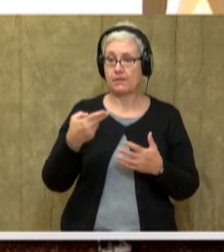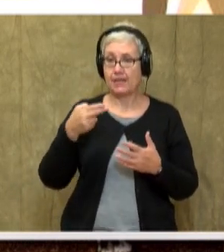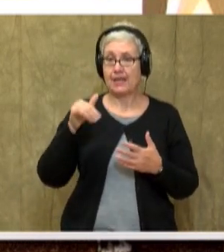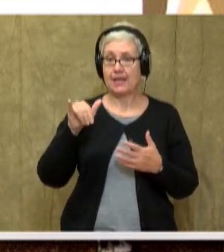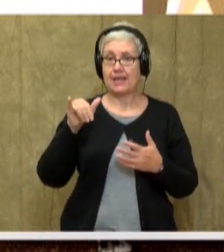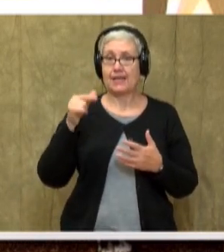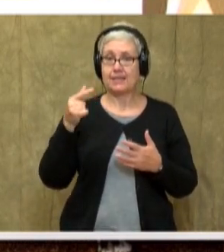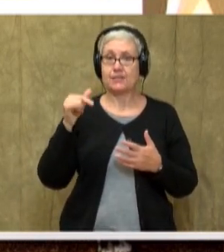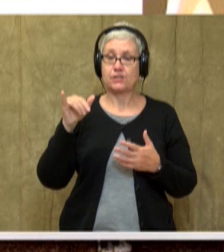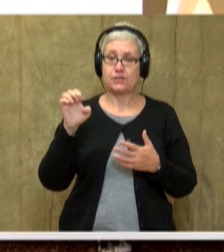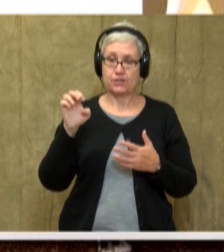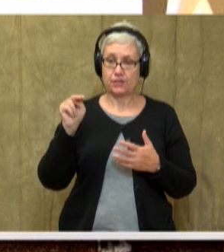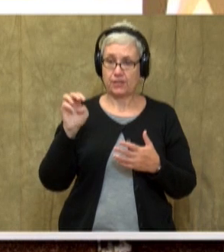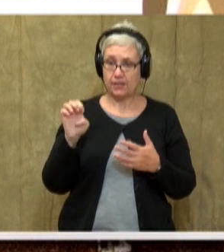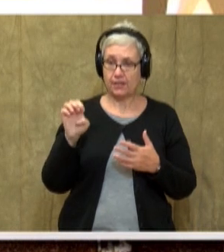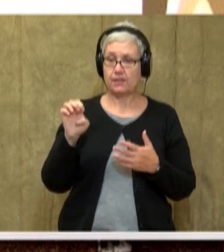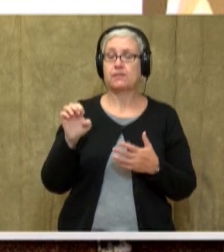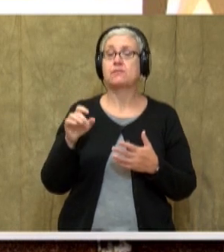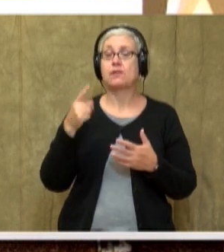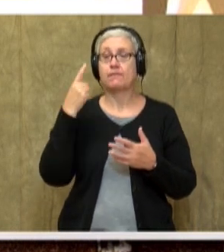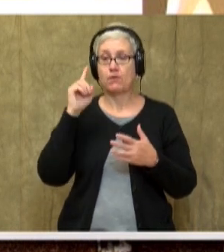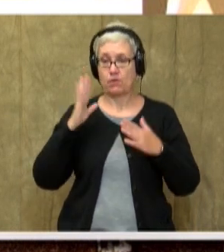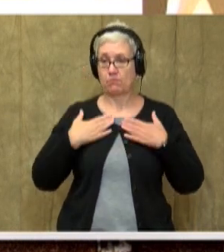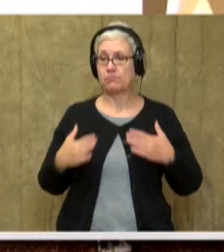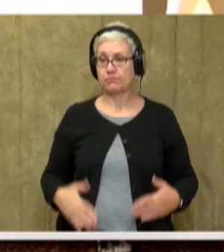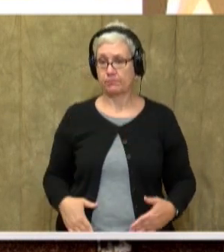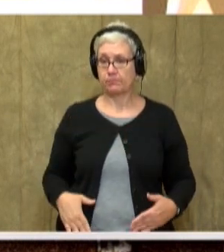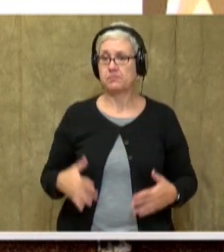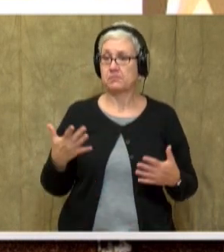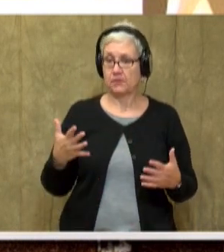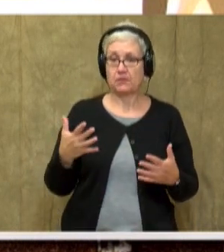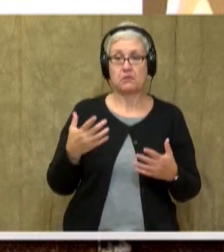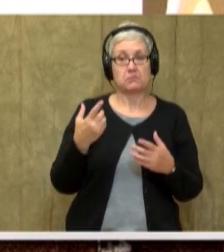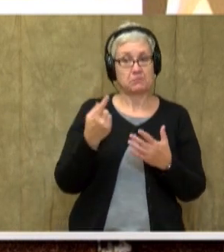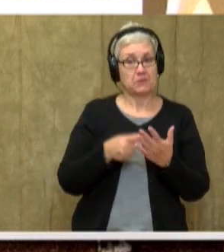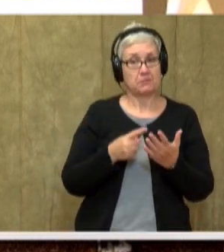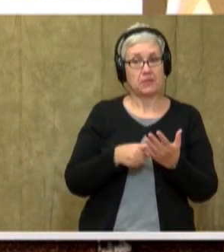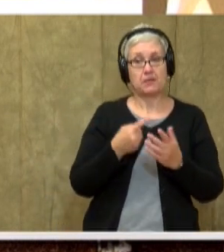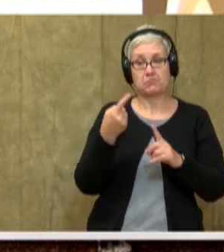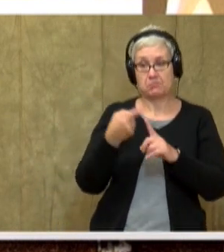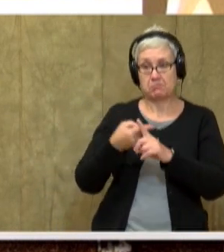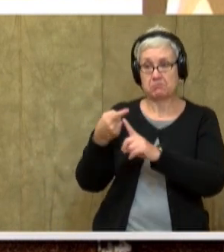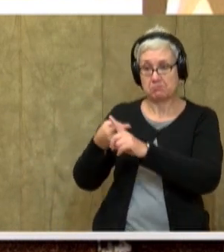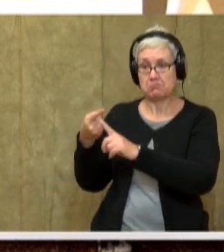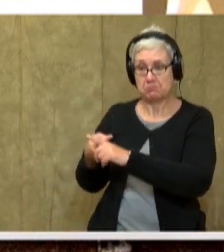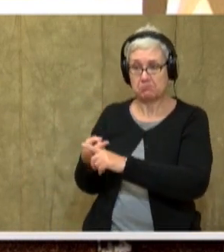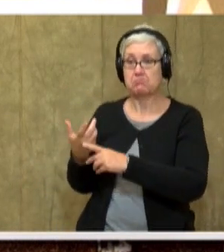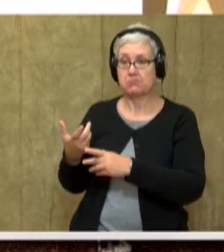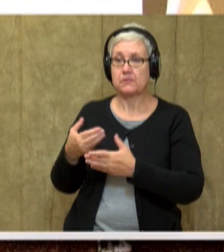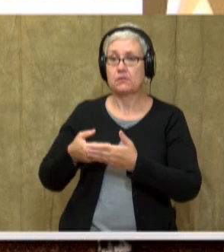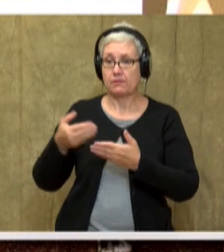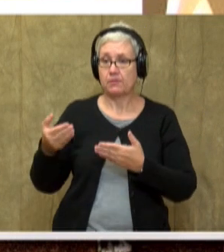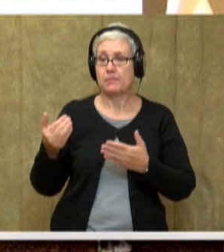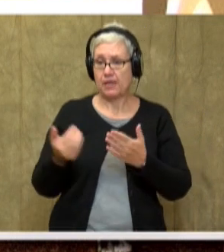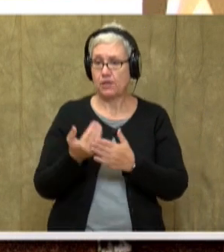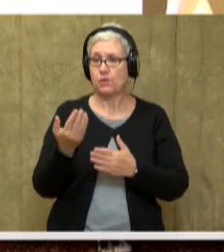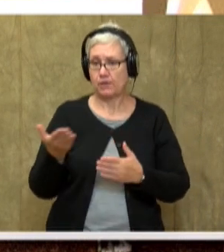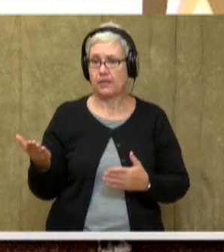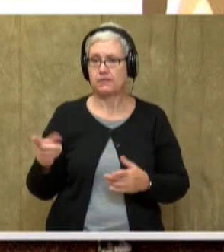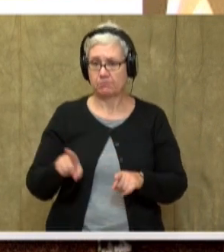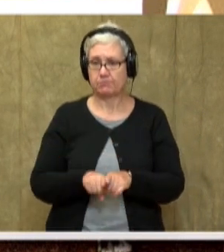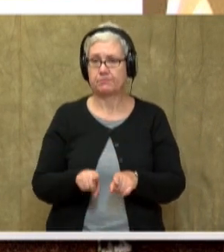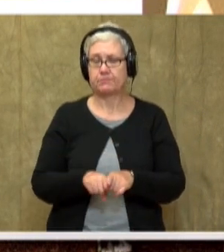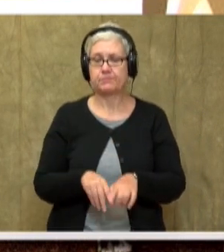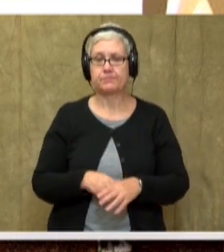have to replenish those things every year, every month. So make sure when we're going shopping, we do have those necessary hygiene items as